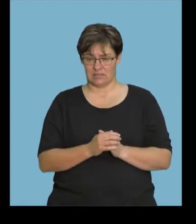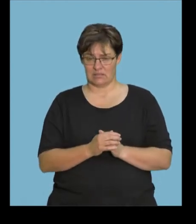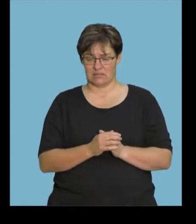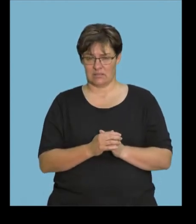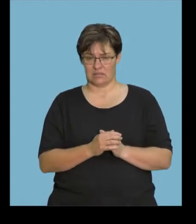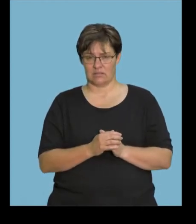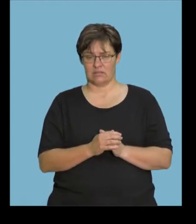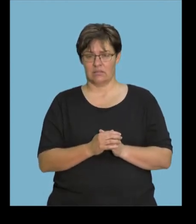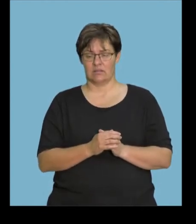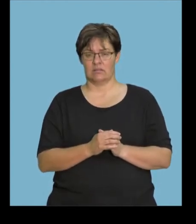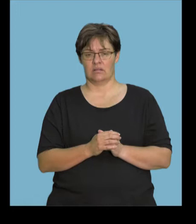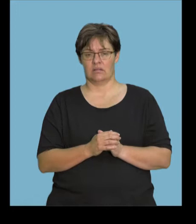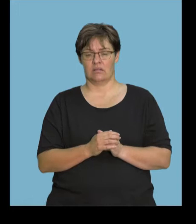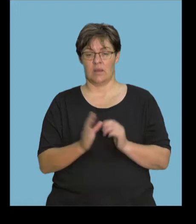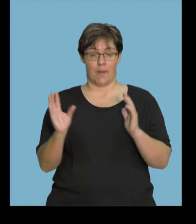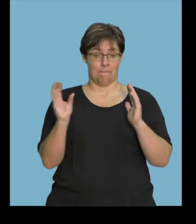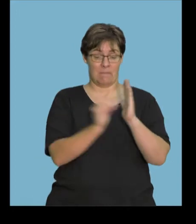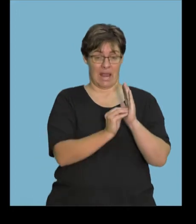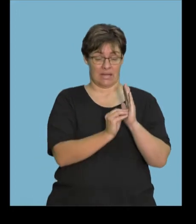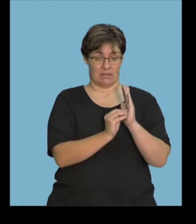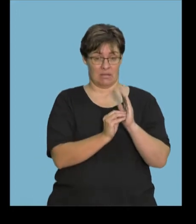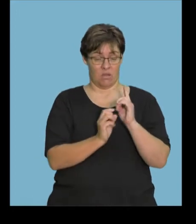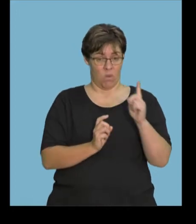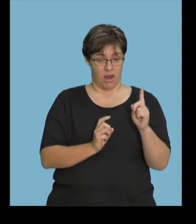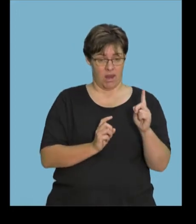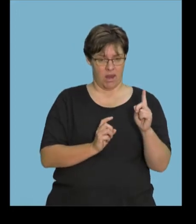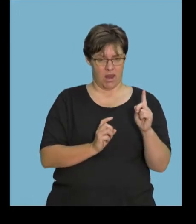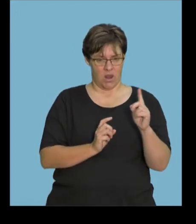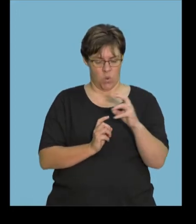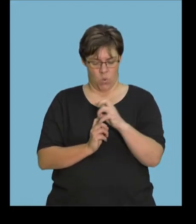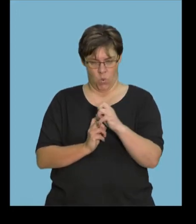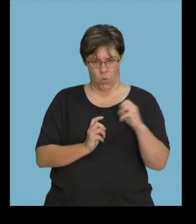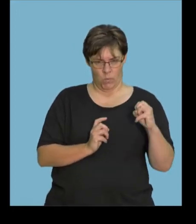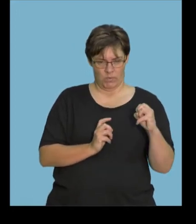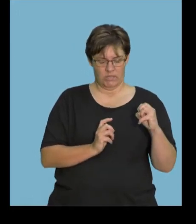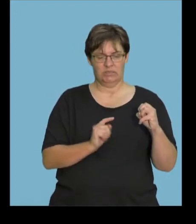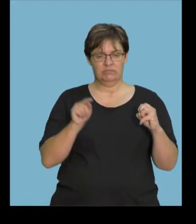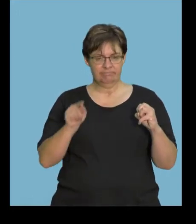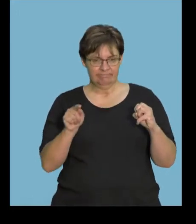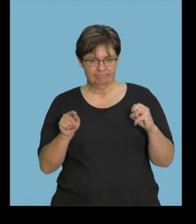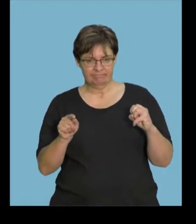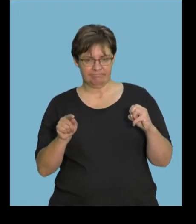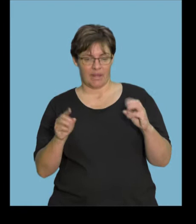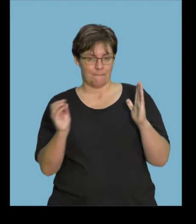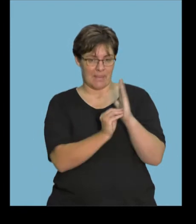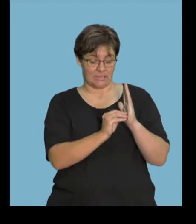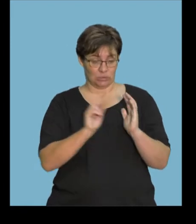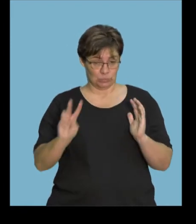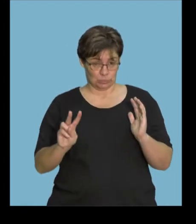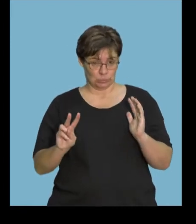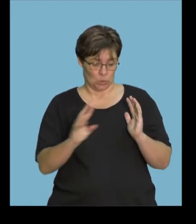force that magnet 1 attracts magnet 2 is actually equal to the force that magnet